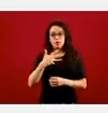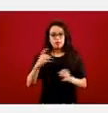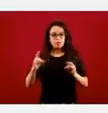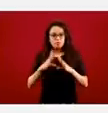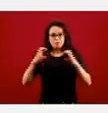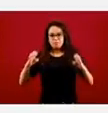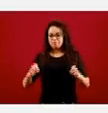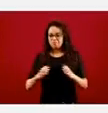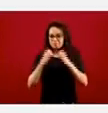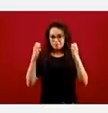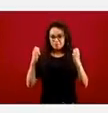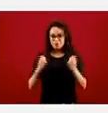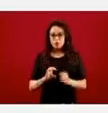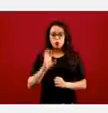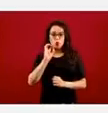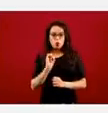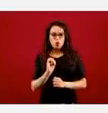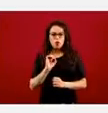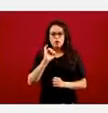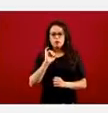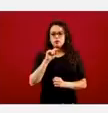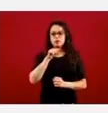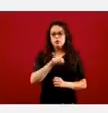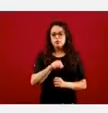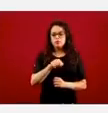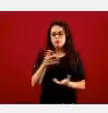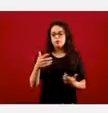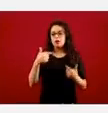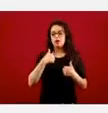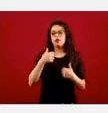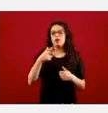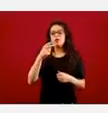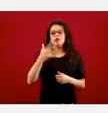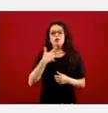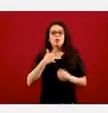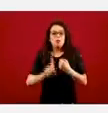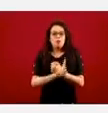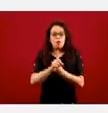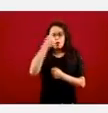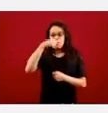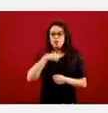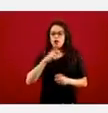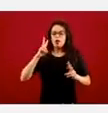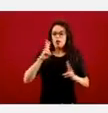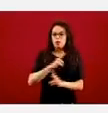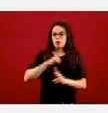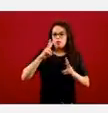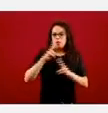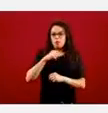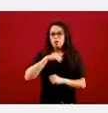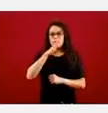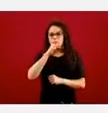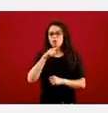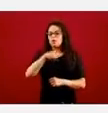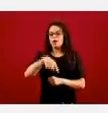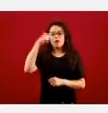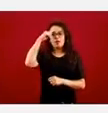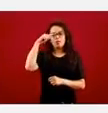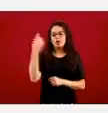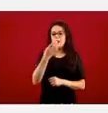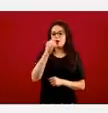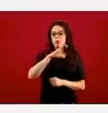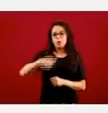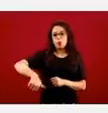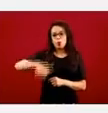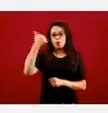And through this app, you can know yourself if you belong to the high-risk population, the intermediate risk population, or the